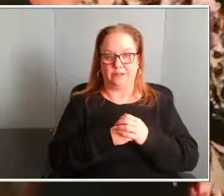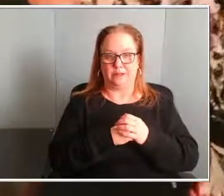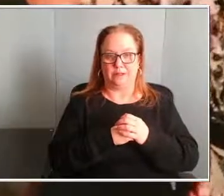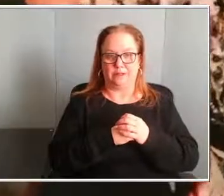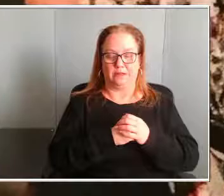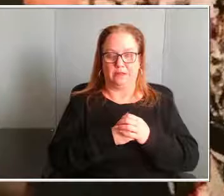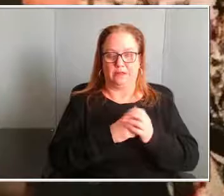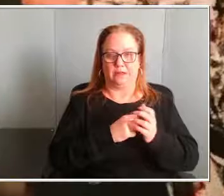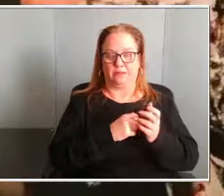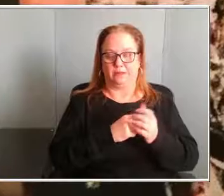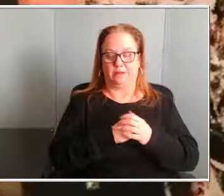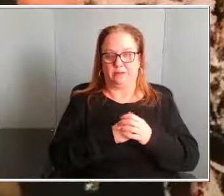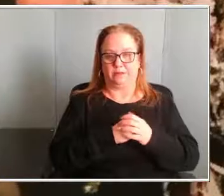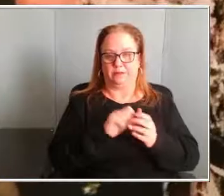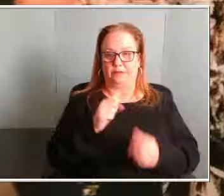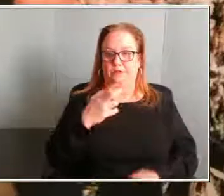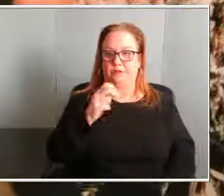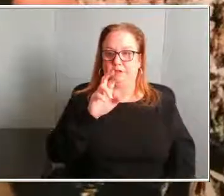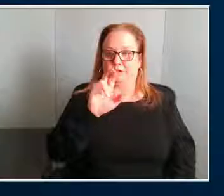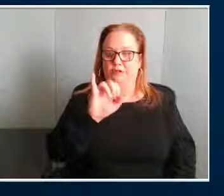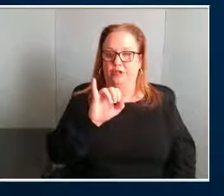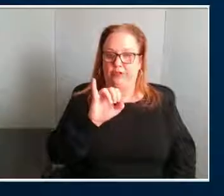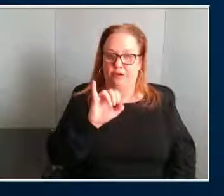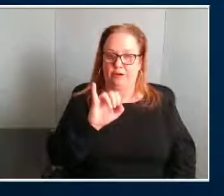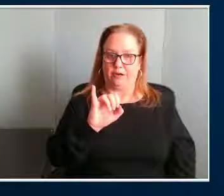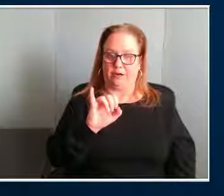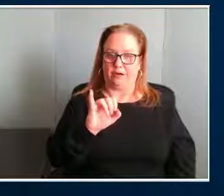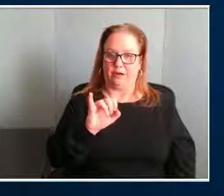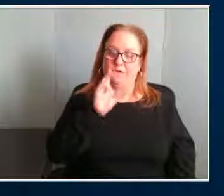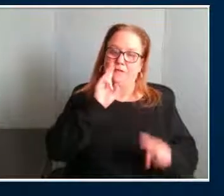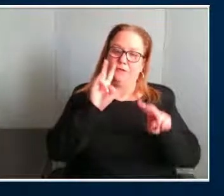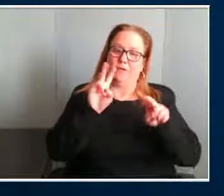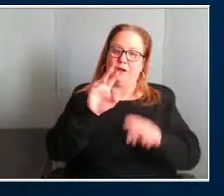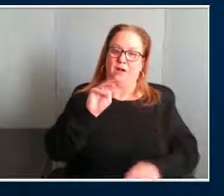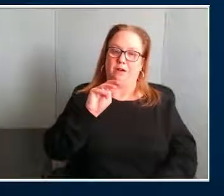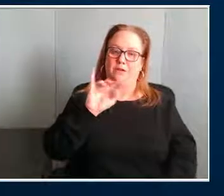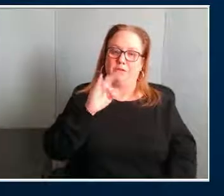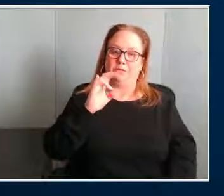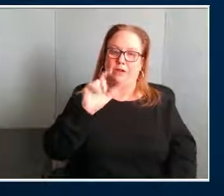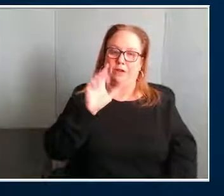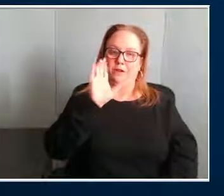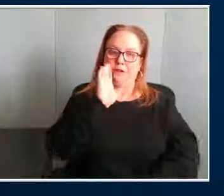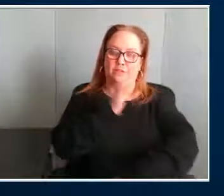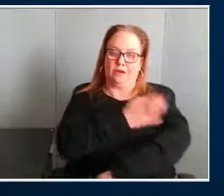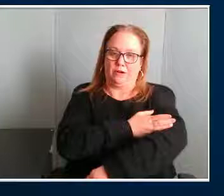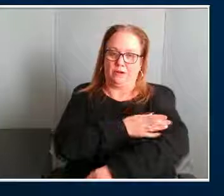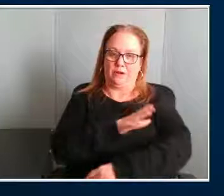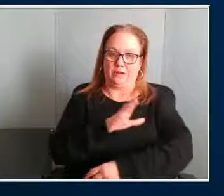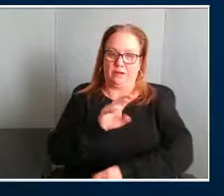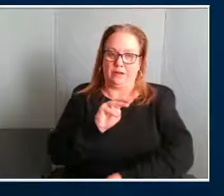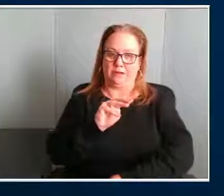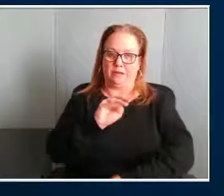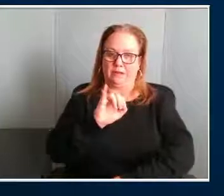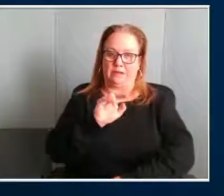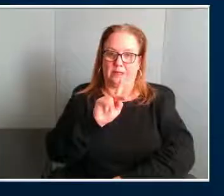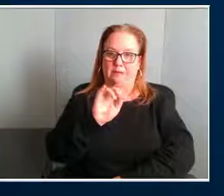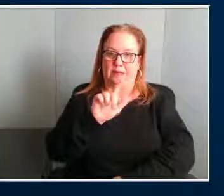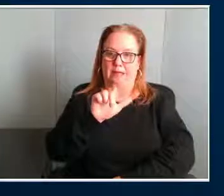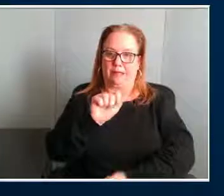from me causing Sherry, them. what was it like for you to watch Michael and your daughter go? By the way, is that Michaela or is that a different